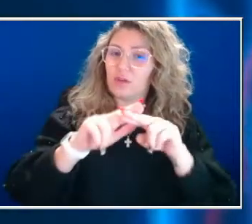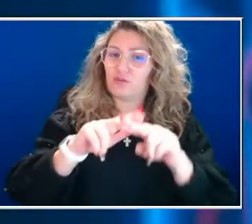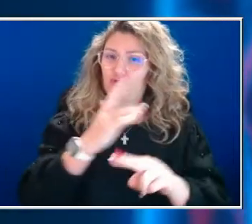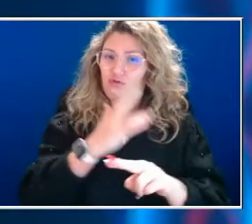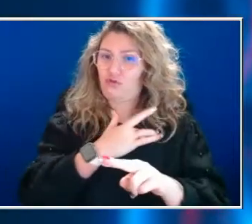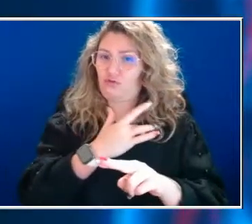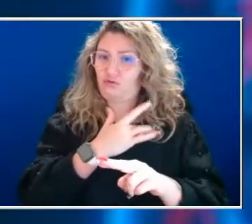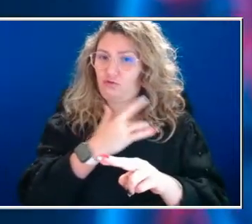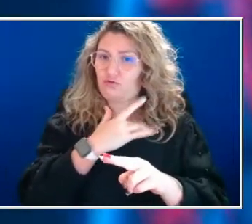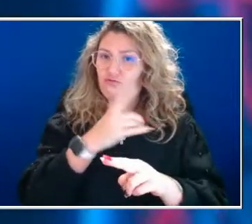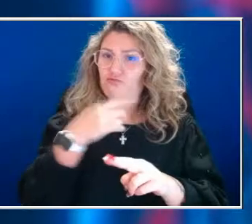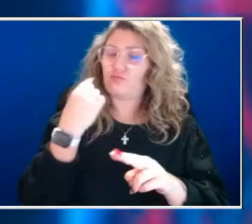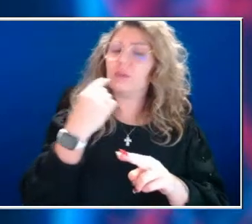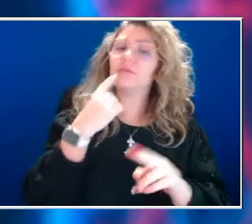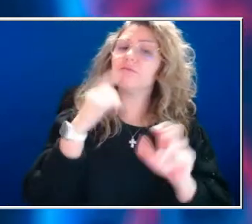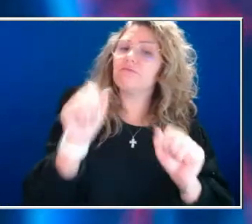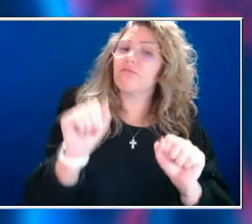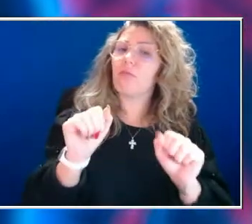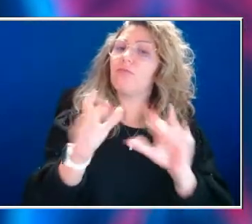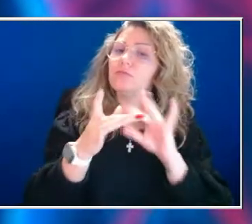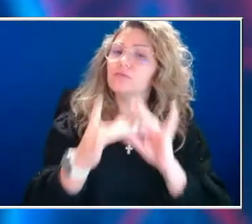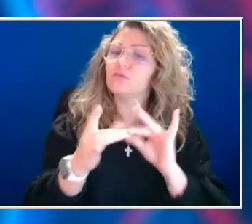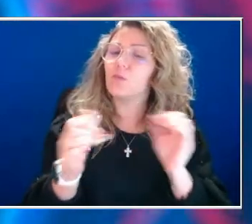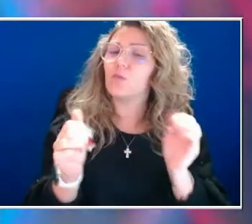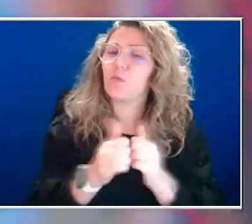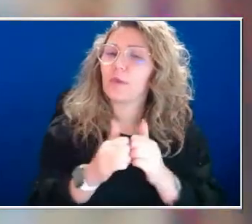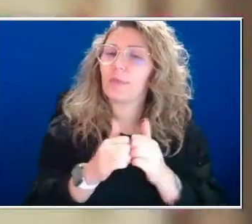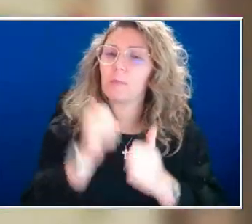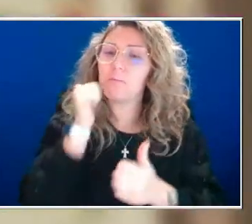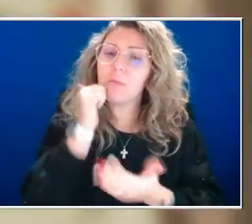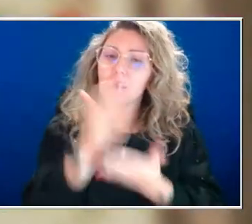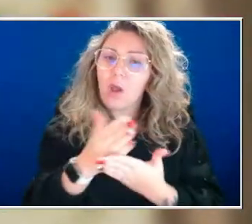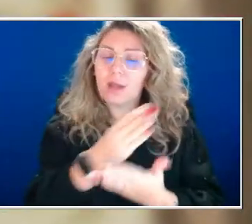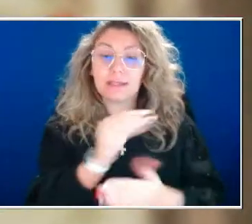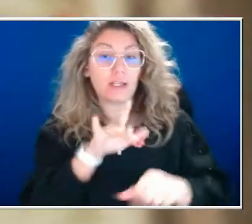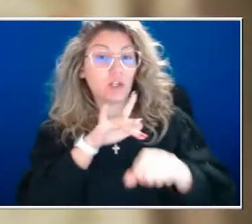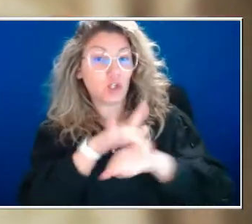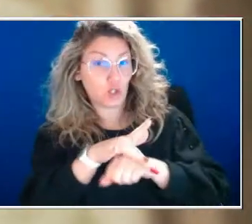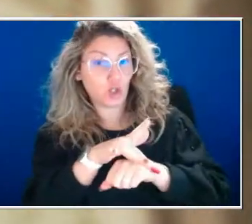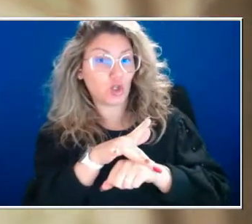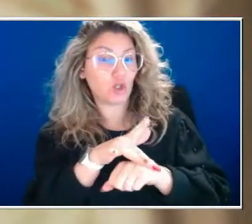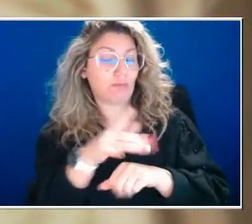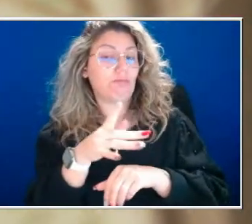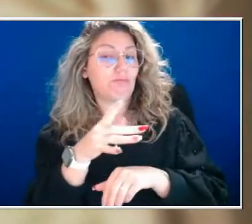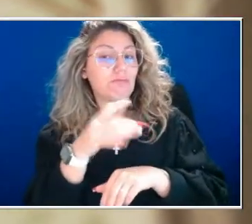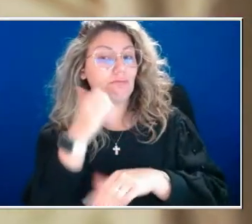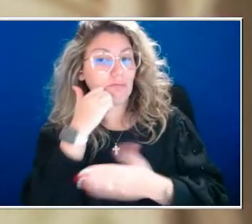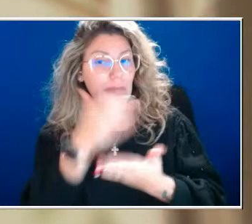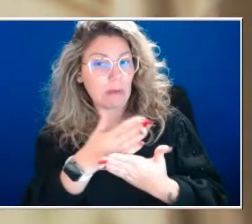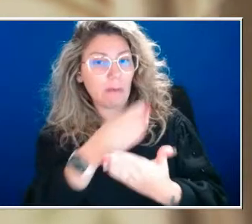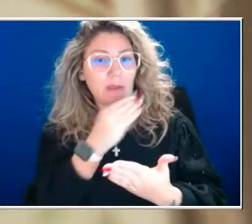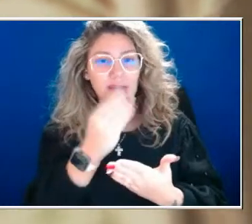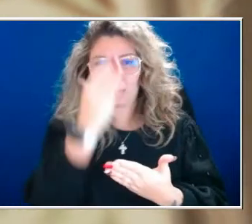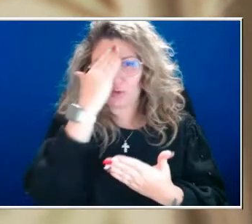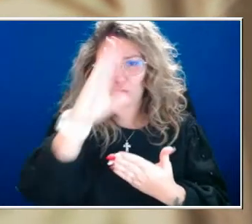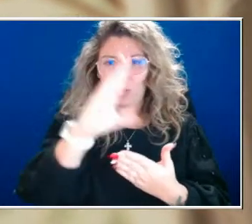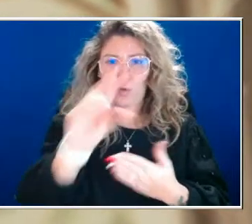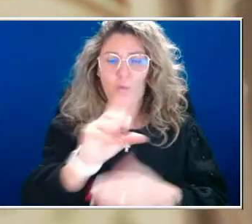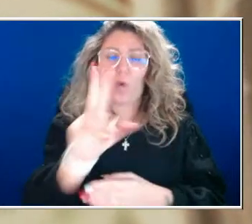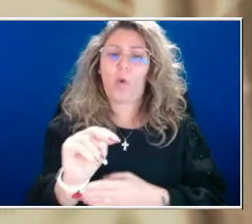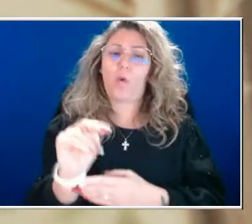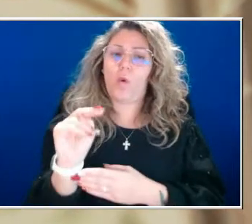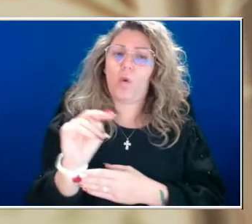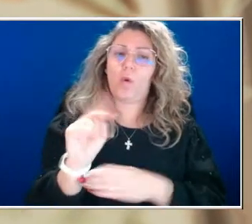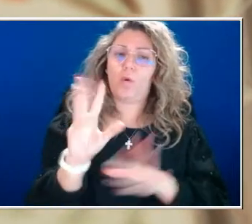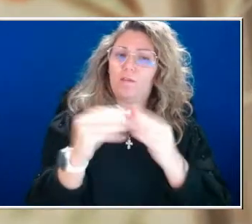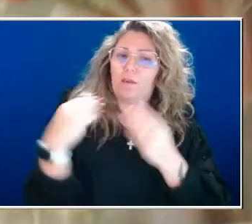doctors say can come with menopause and early menopause, particularly knowing her own family history. On my mother's side,